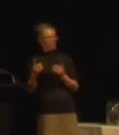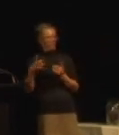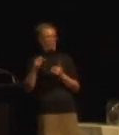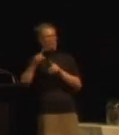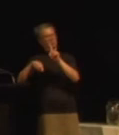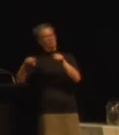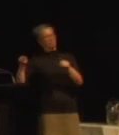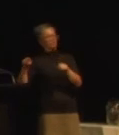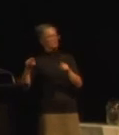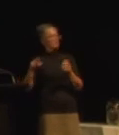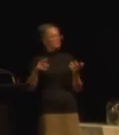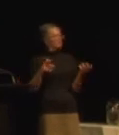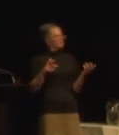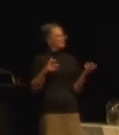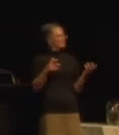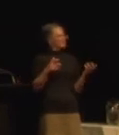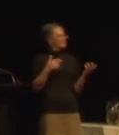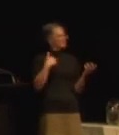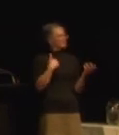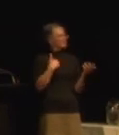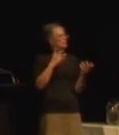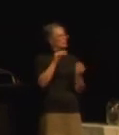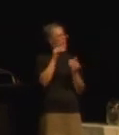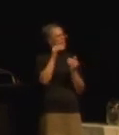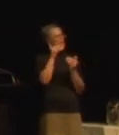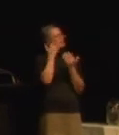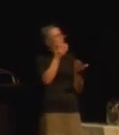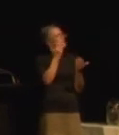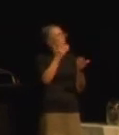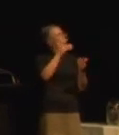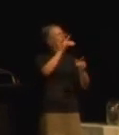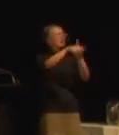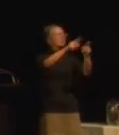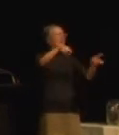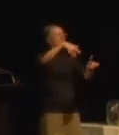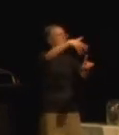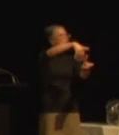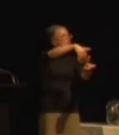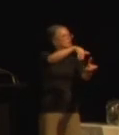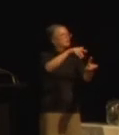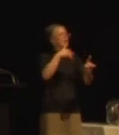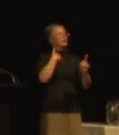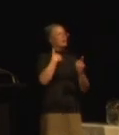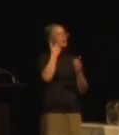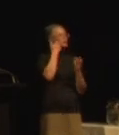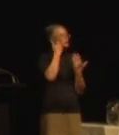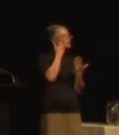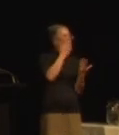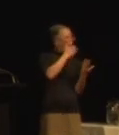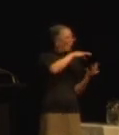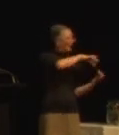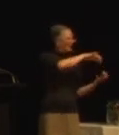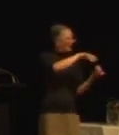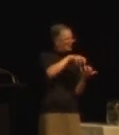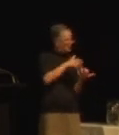to standardise and to unify with the need to reflect diversity and to preserve the idiosyncrasies of the collections we bring together as